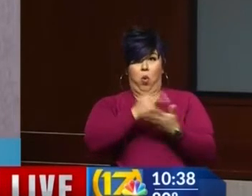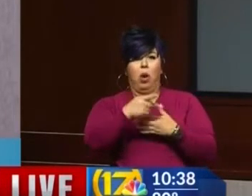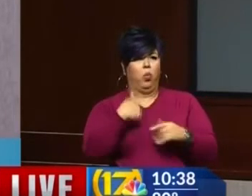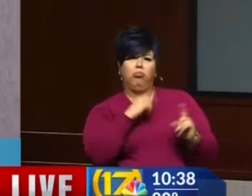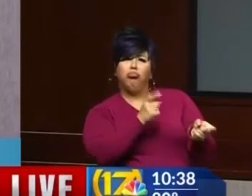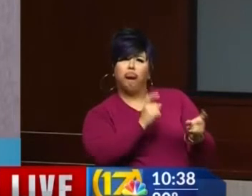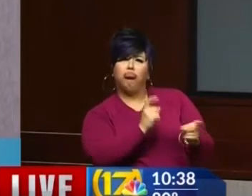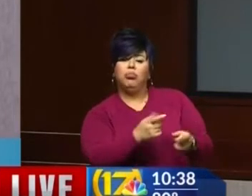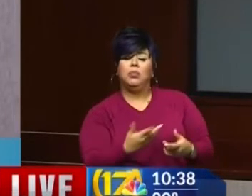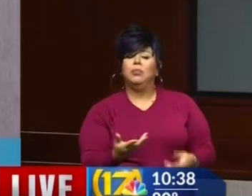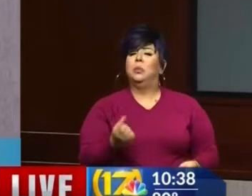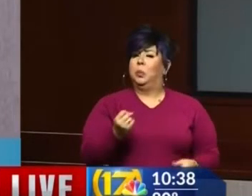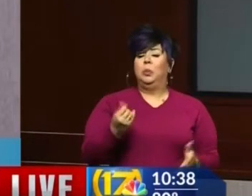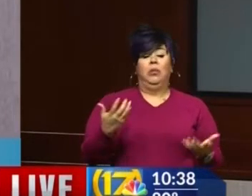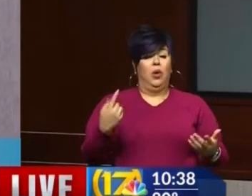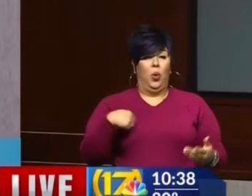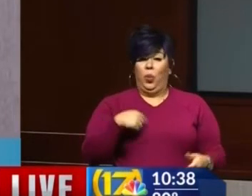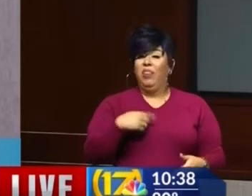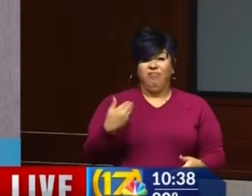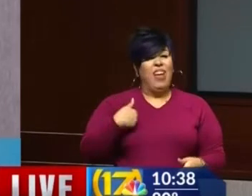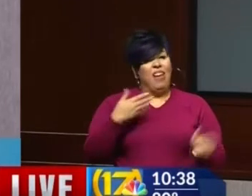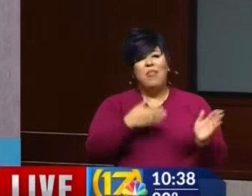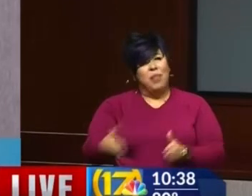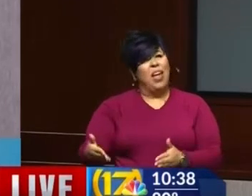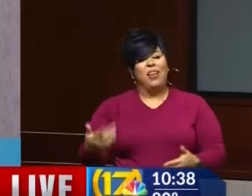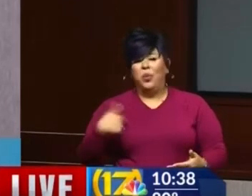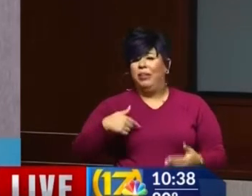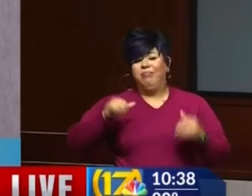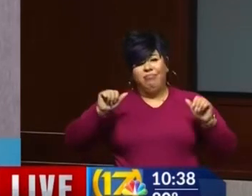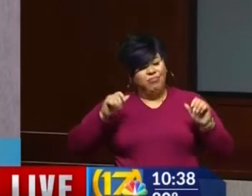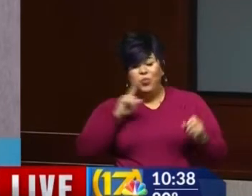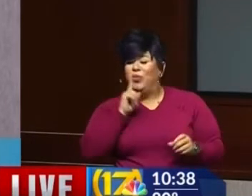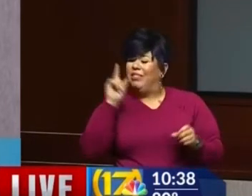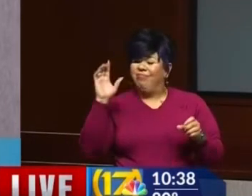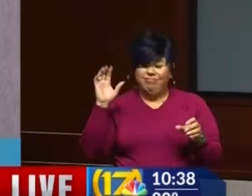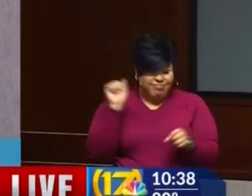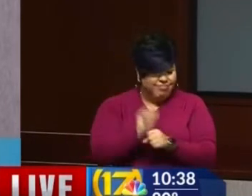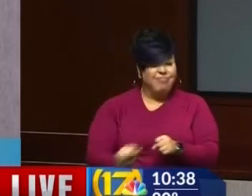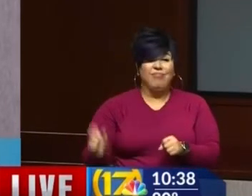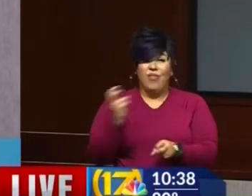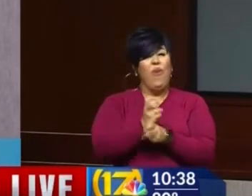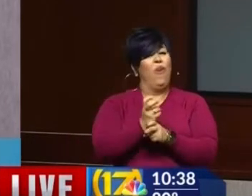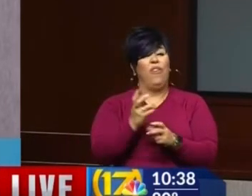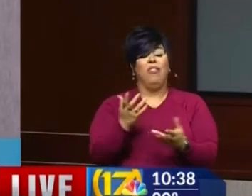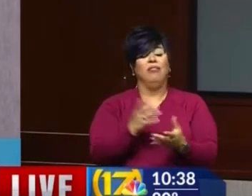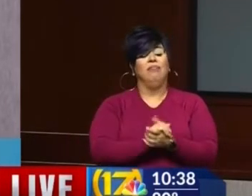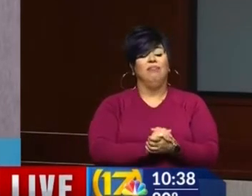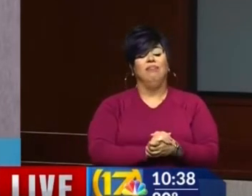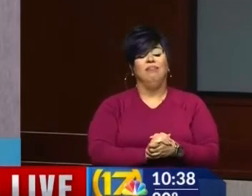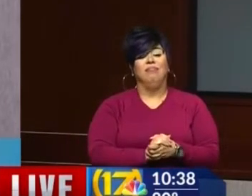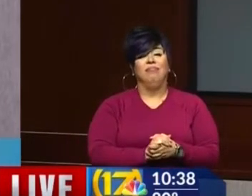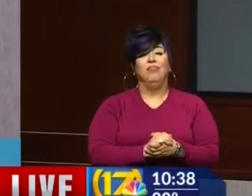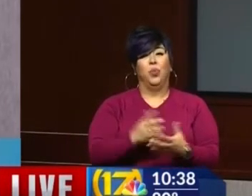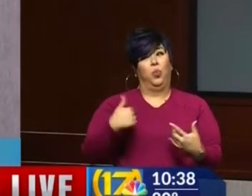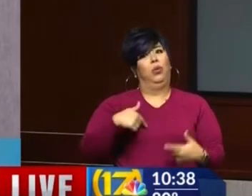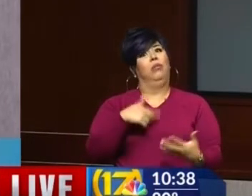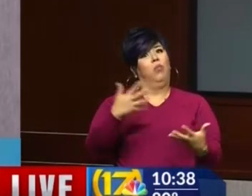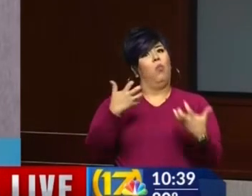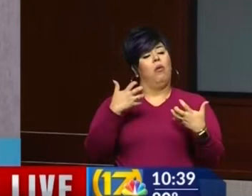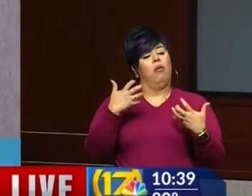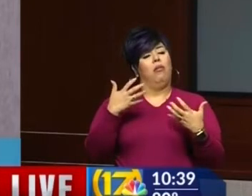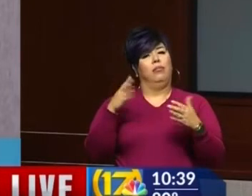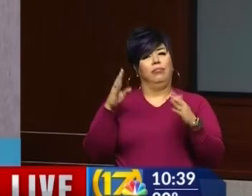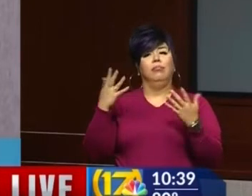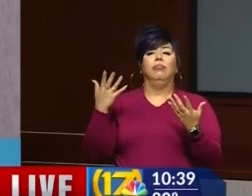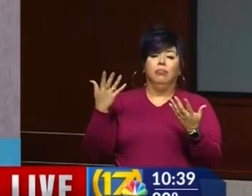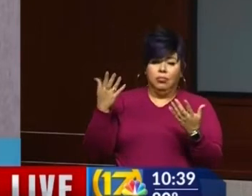are not only exercising today toward, you know,